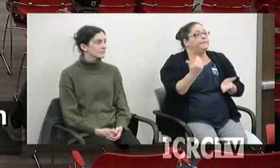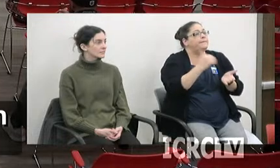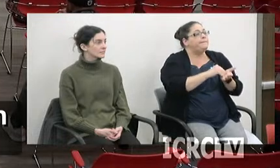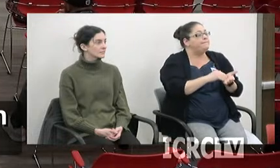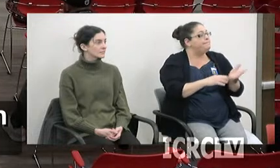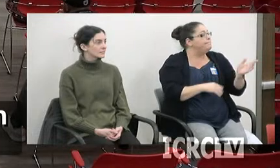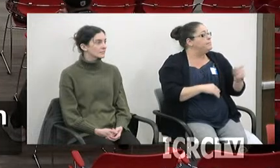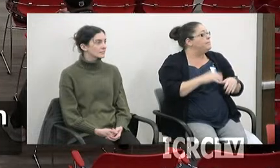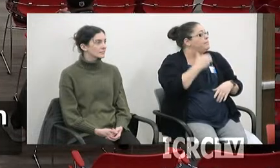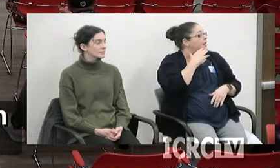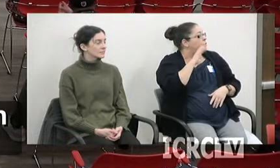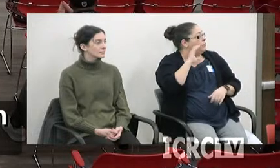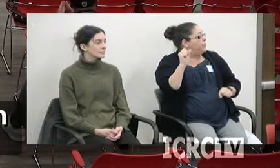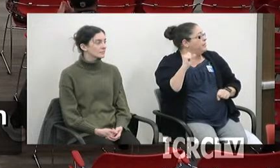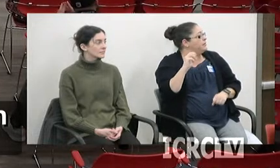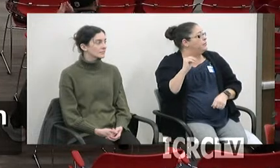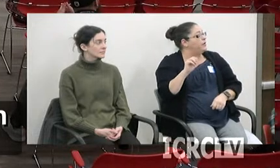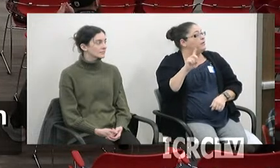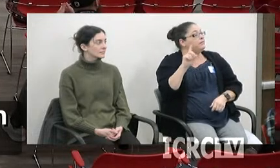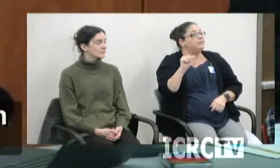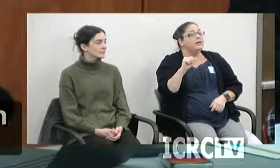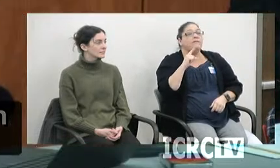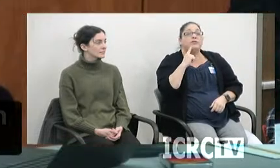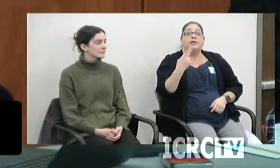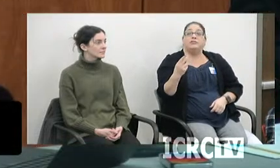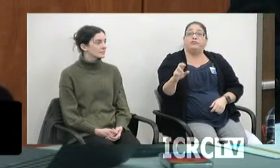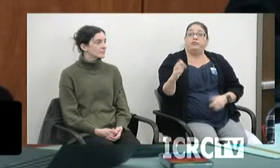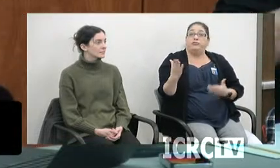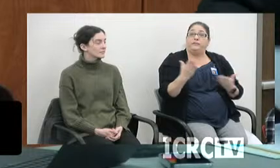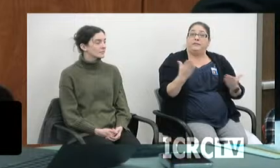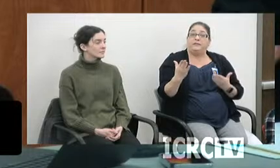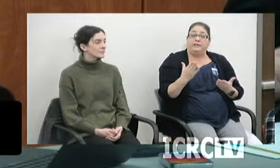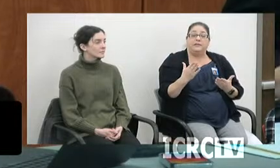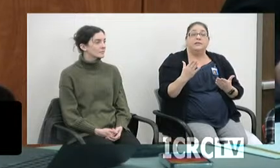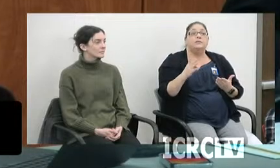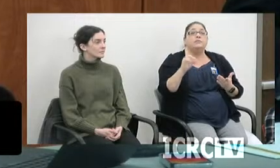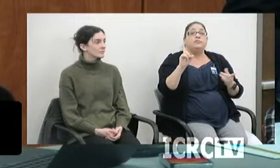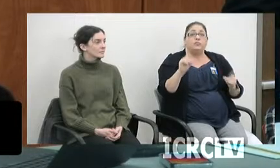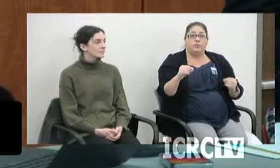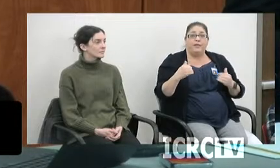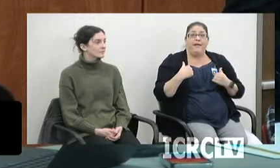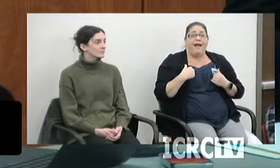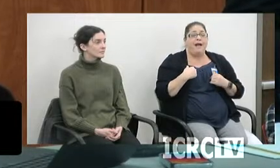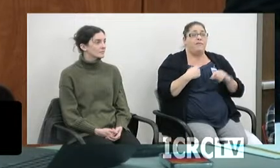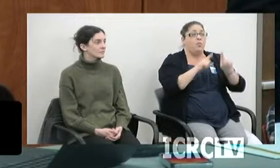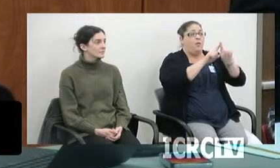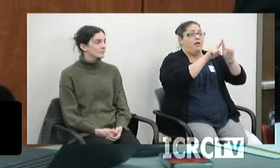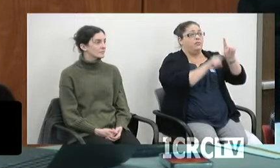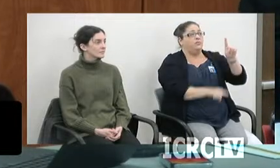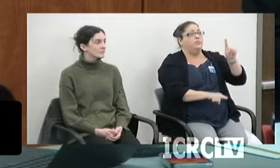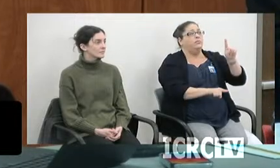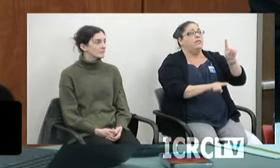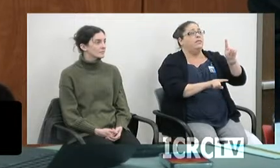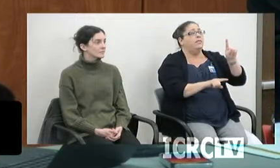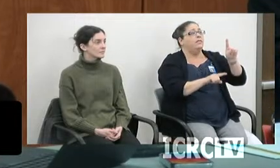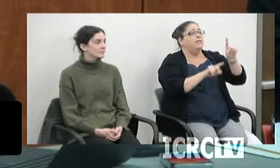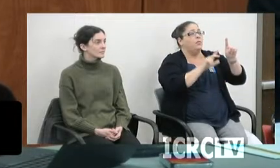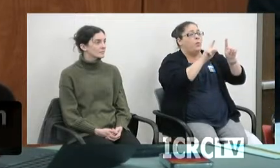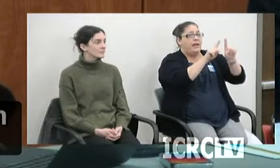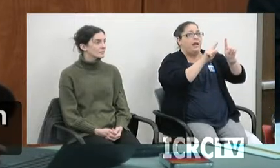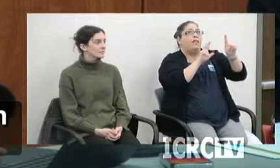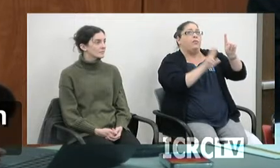Thank you, President Miranda, members of the board. Under Human Resources, we do have items 1, 3, and